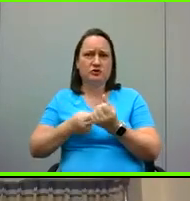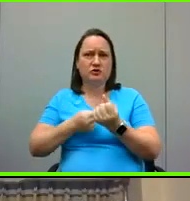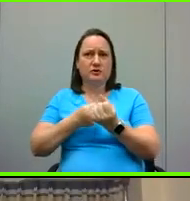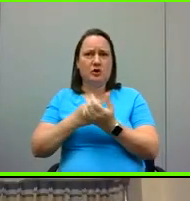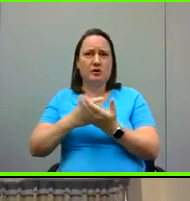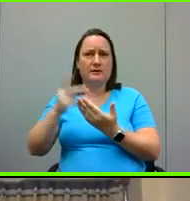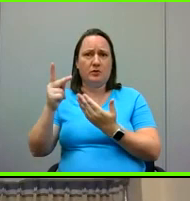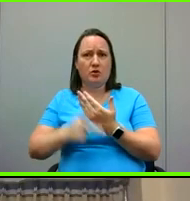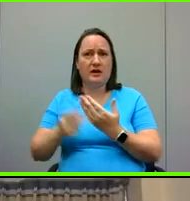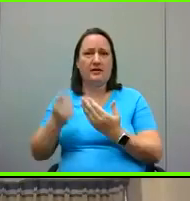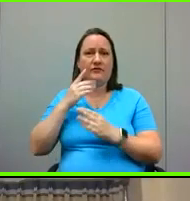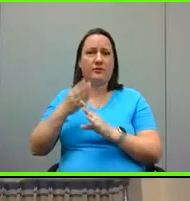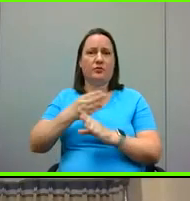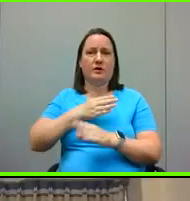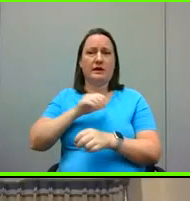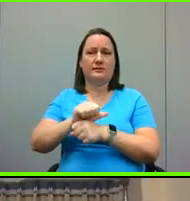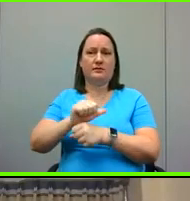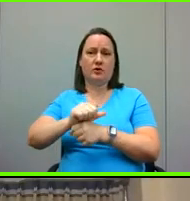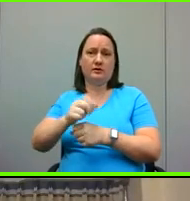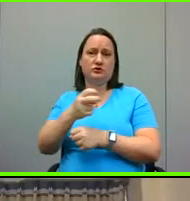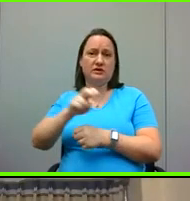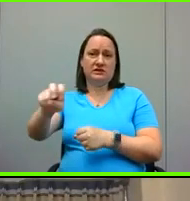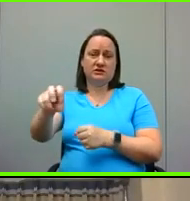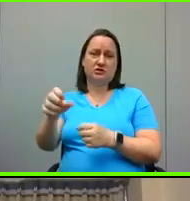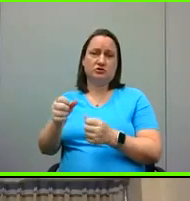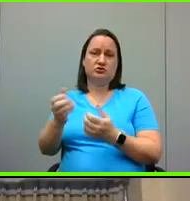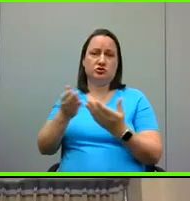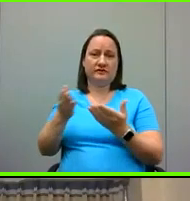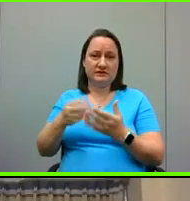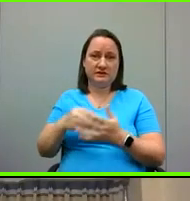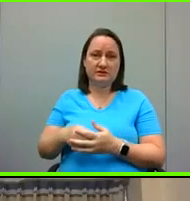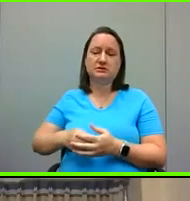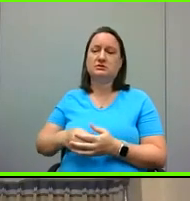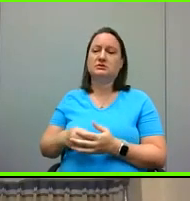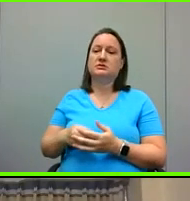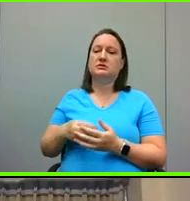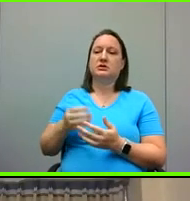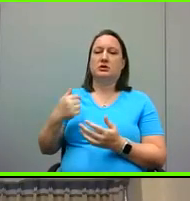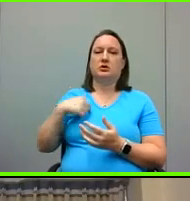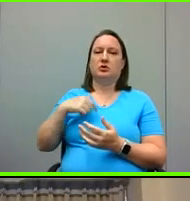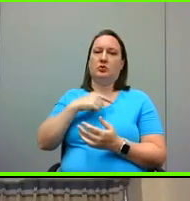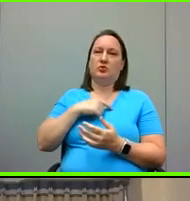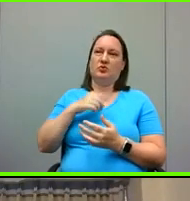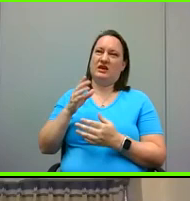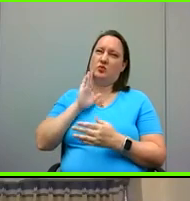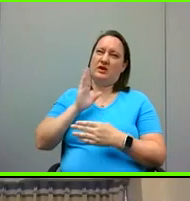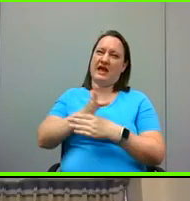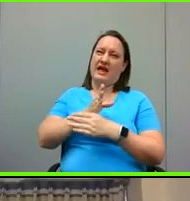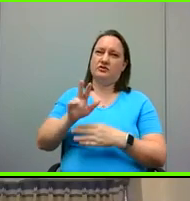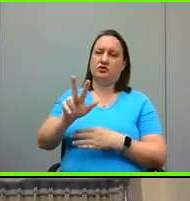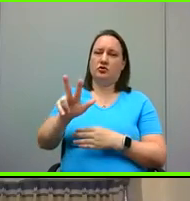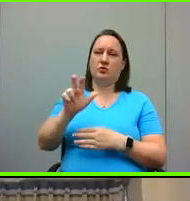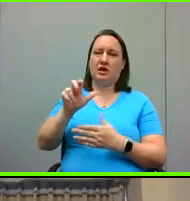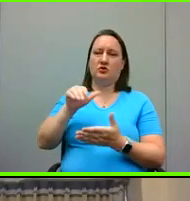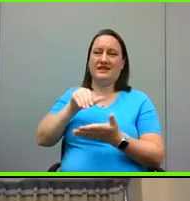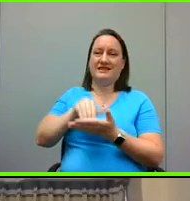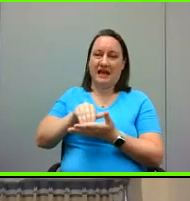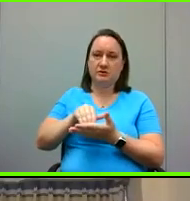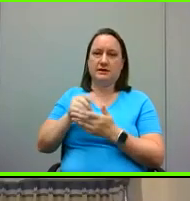transition services, we actually would average about $300,000 a month in the services they would deliver to our